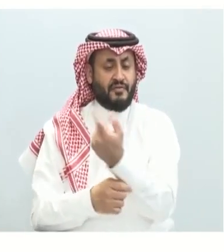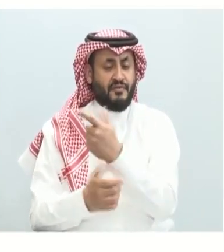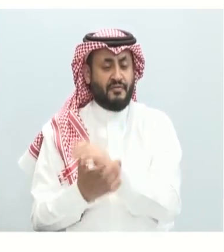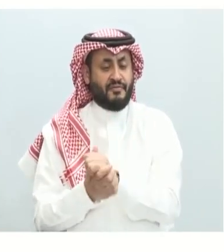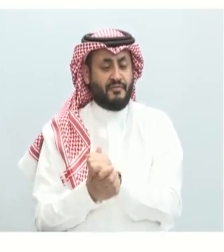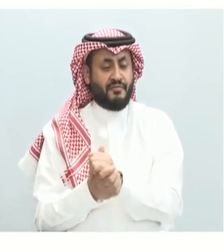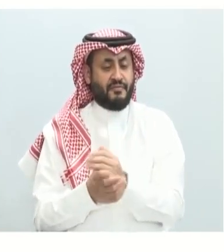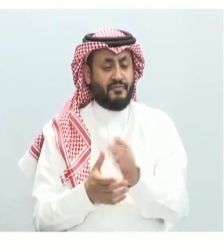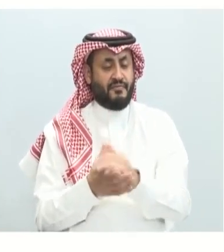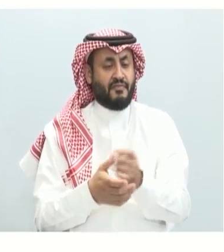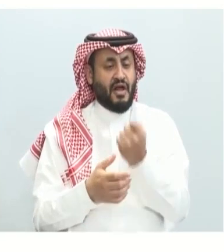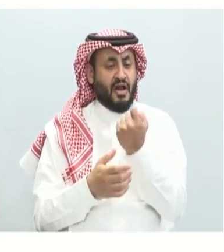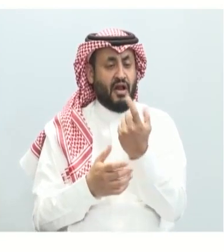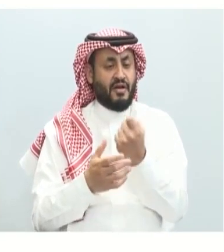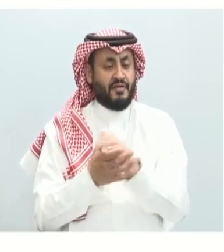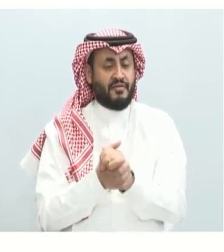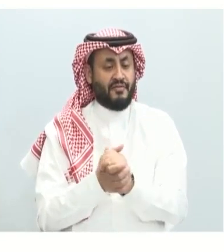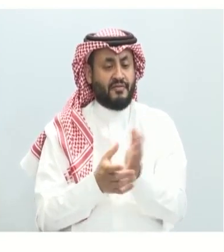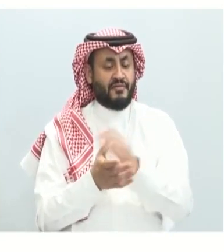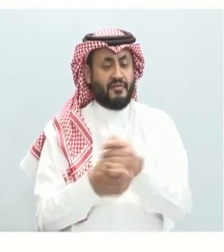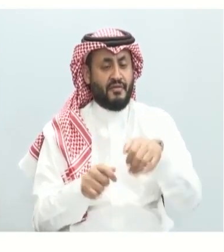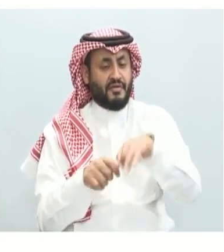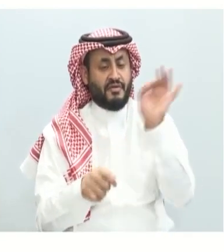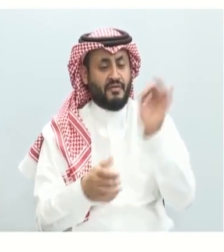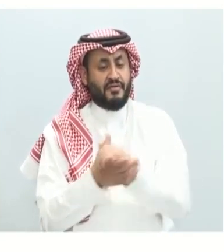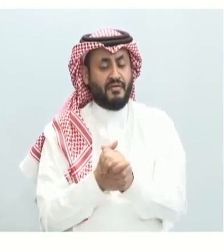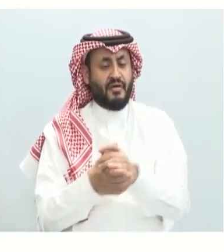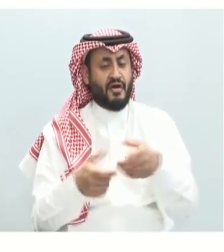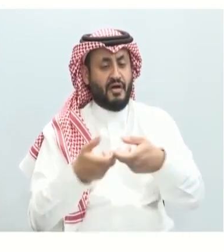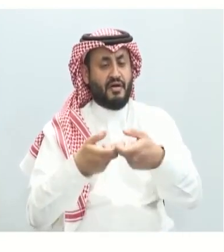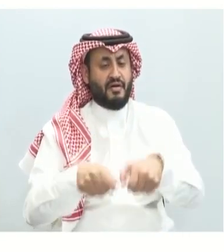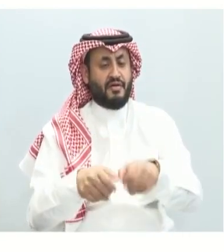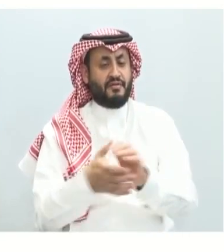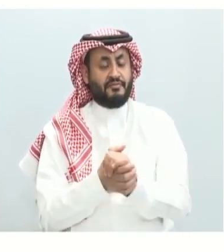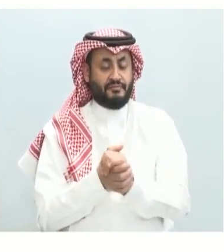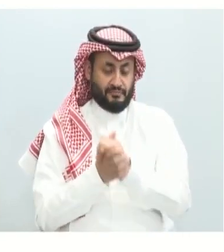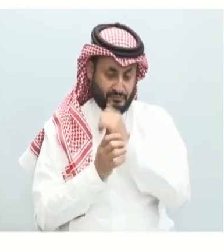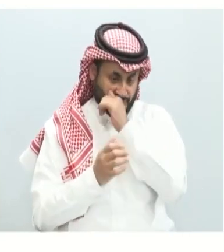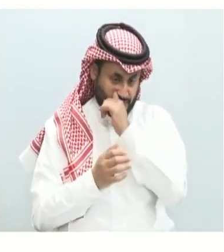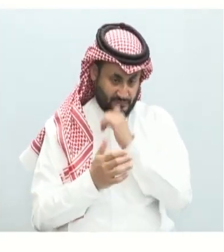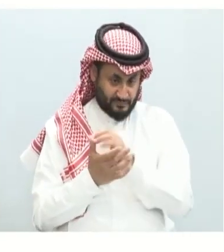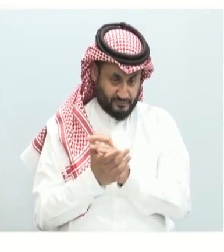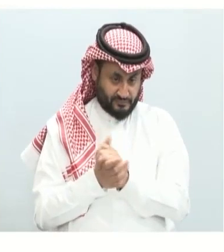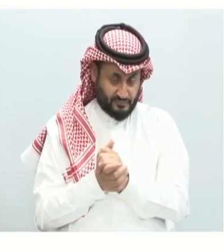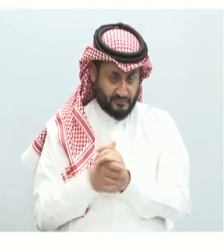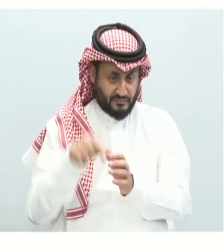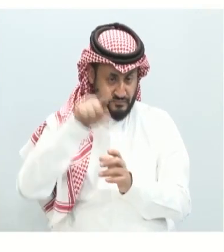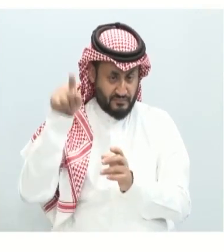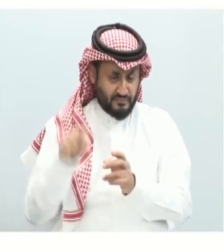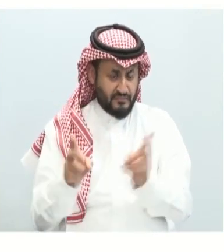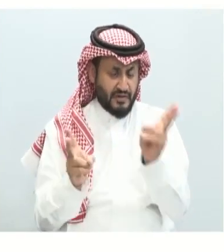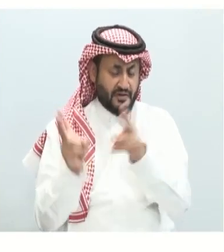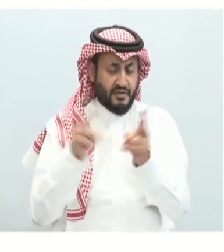pots, some meat, a newspaper, and some eggs. So you ask your partner these